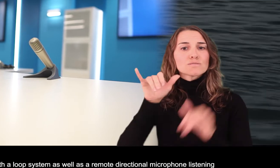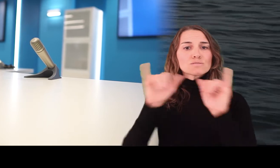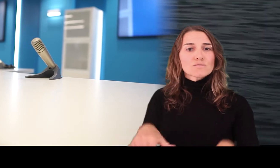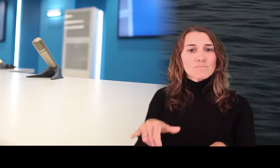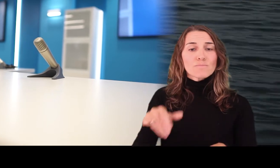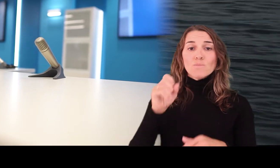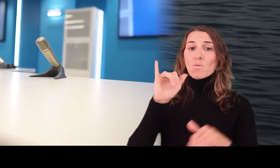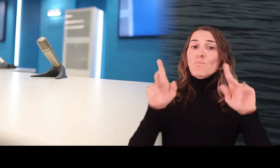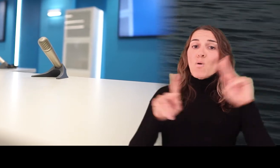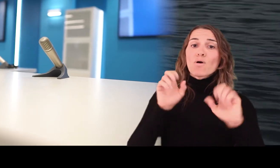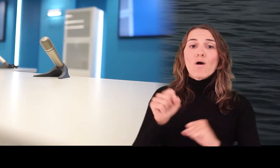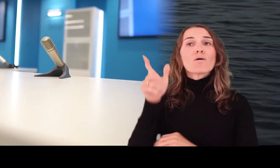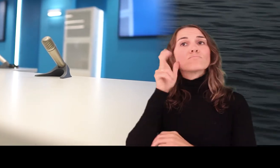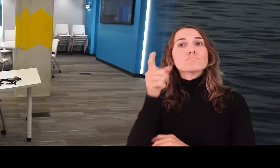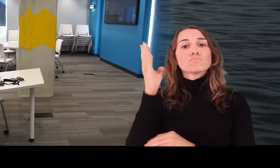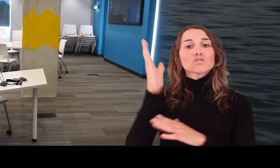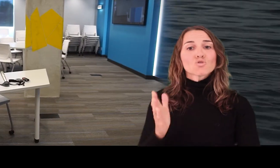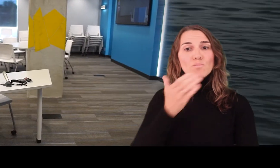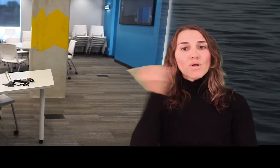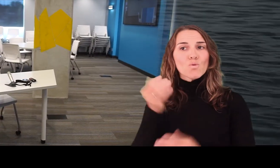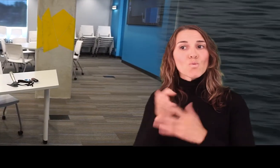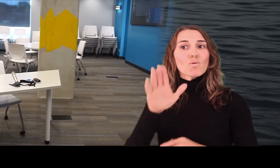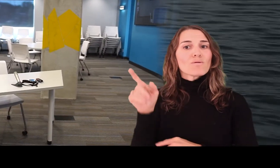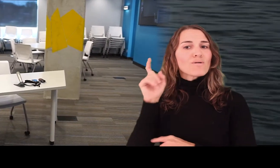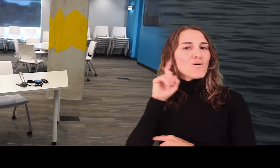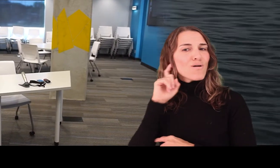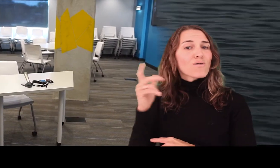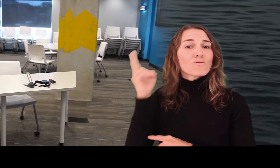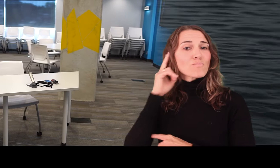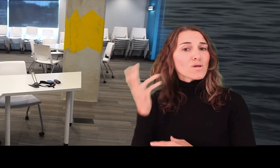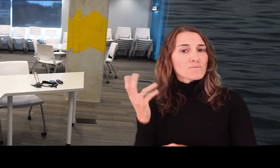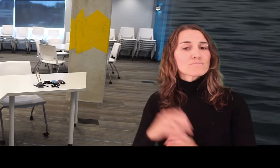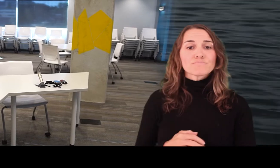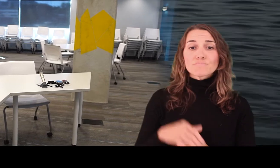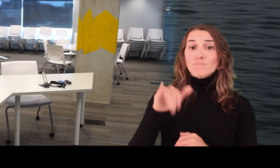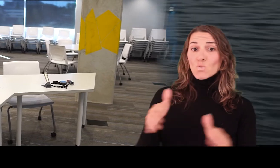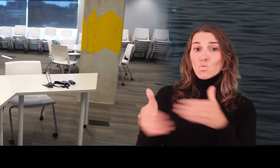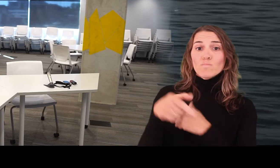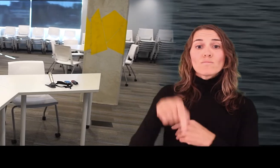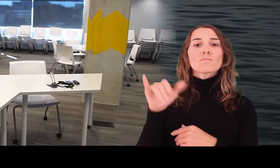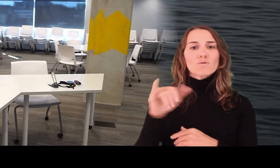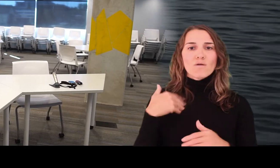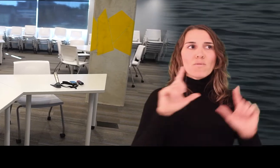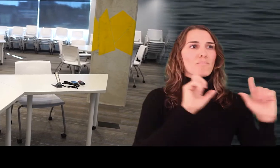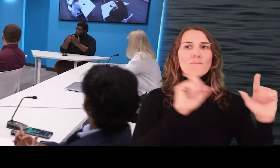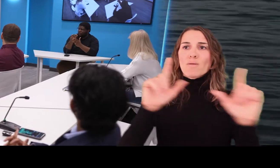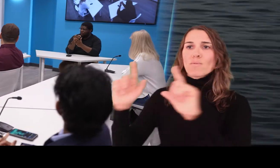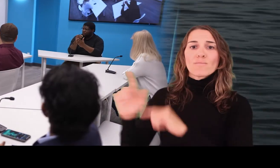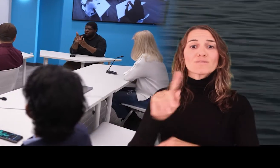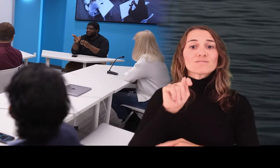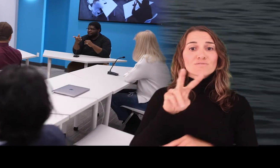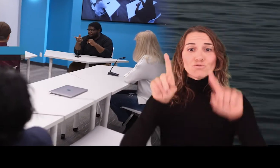system so that people can hear the presenter through their hearing devices. In addition, the room has an 85-inch